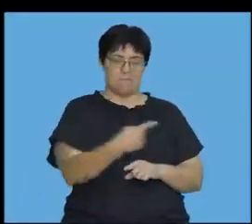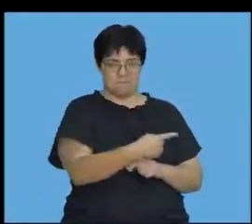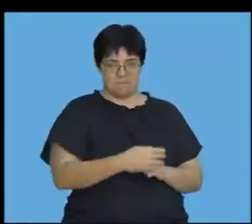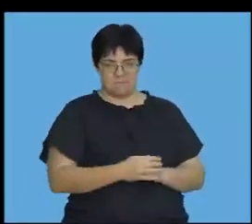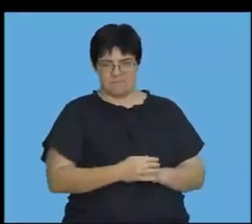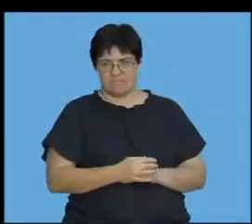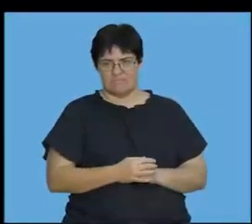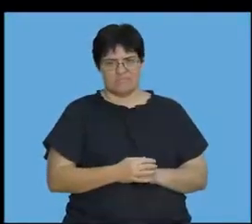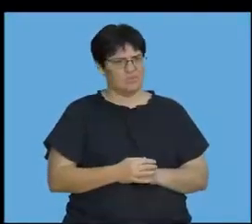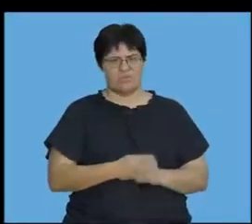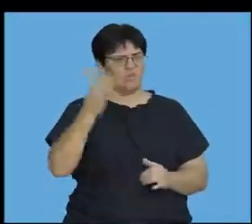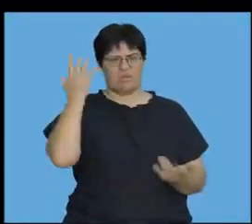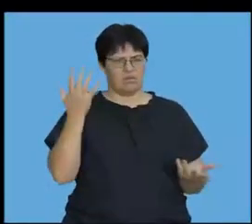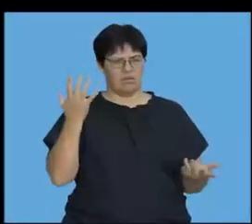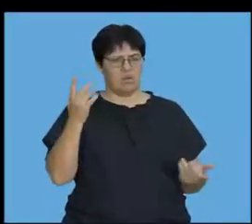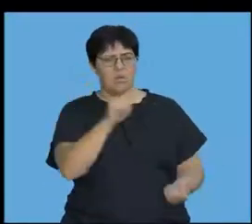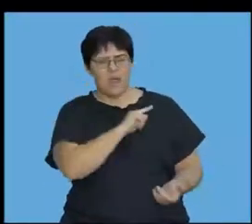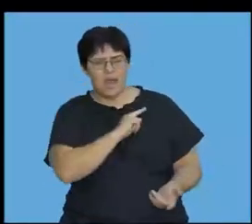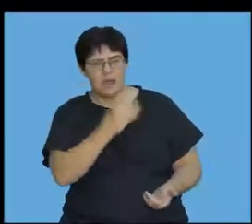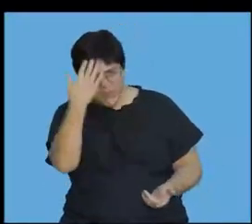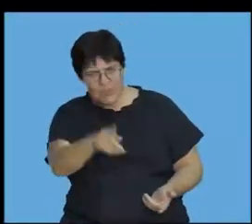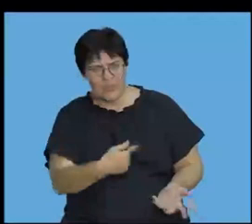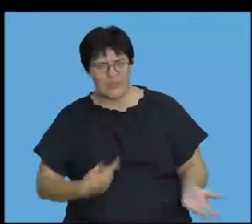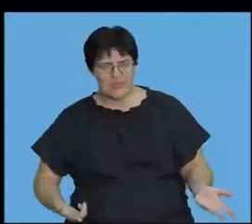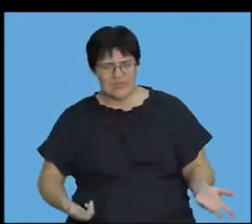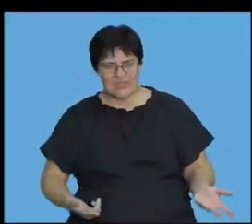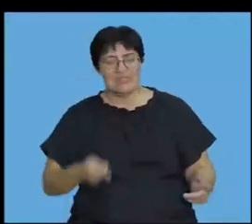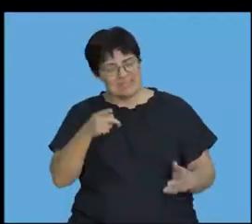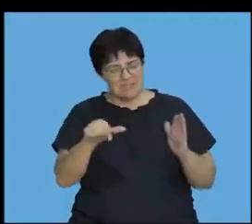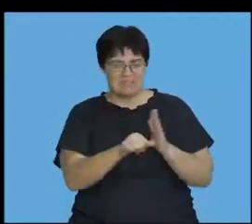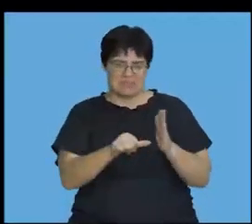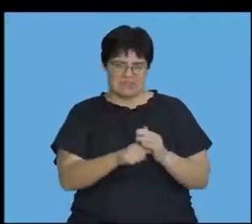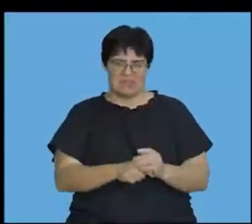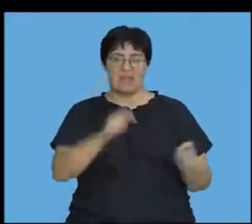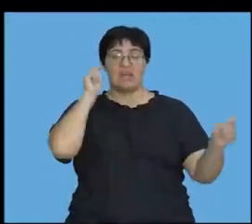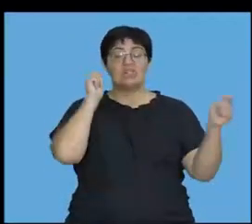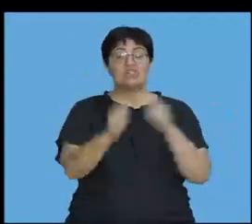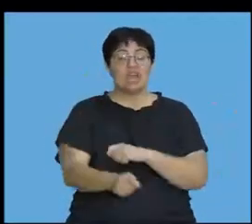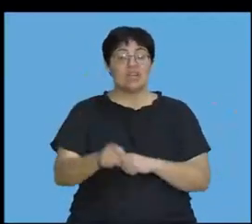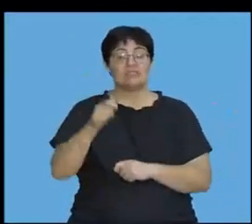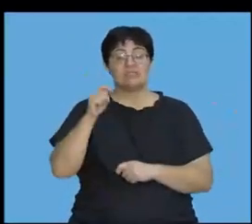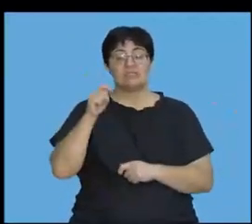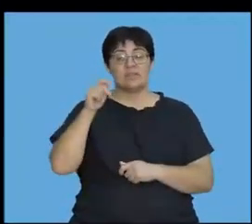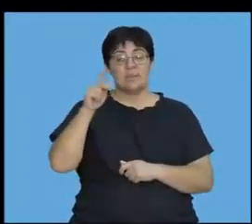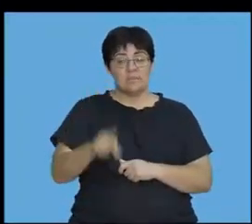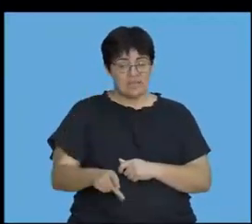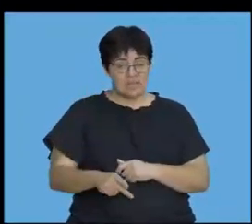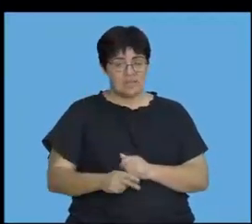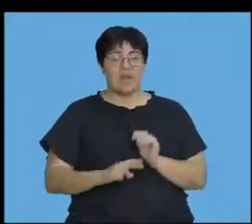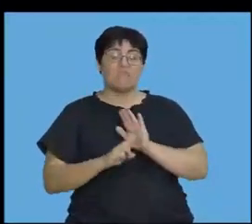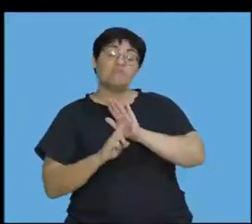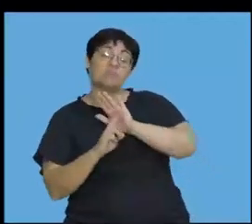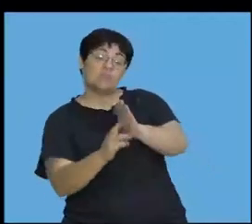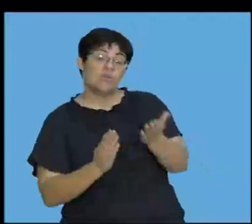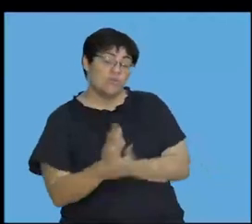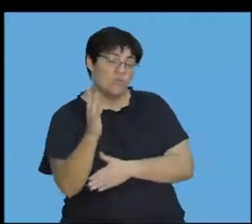same direction. No, I'm making a big deal out of it because it's important. Change in momentum can also